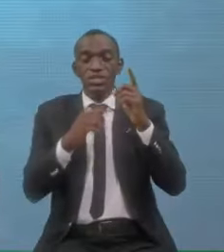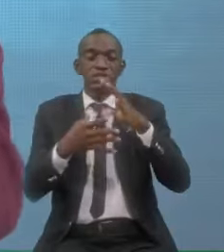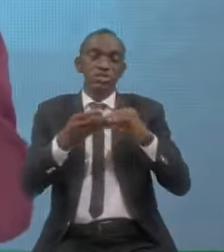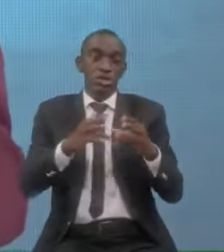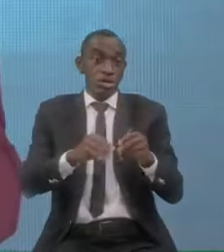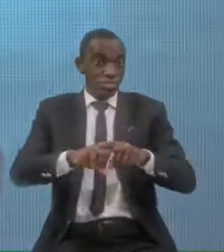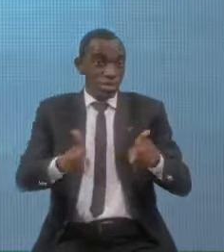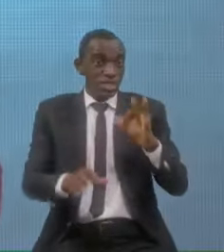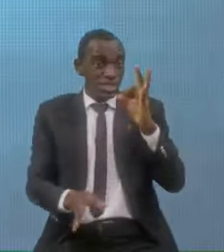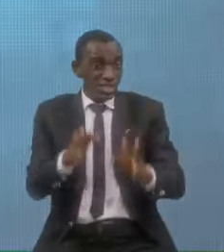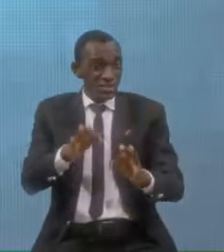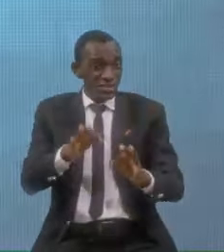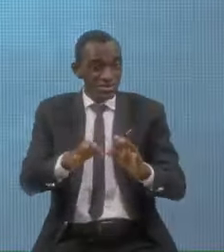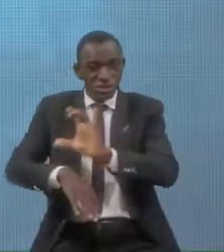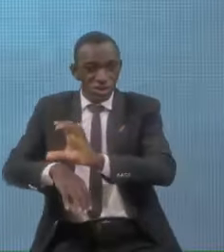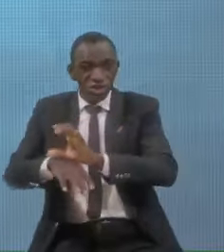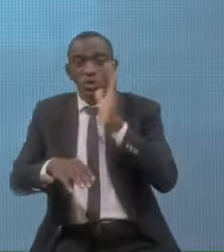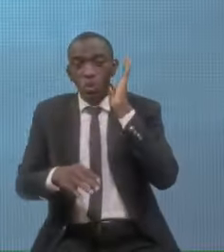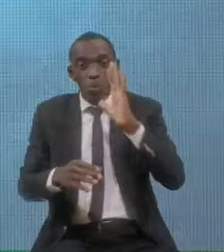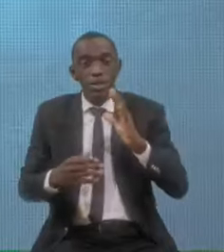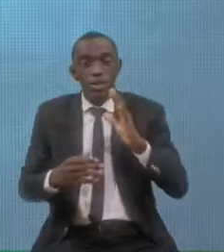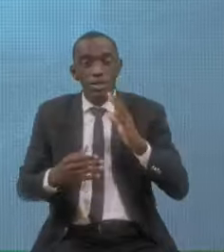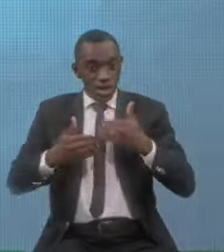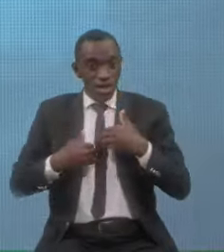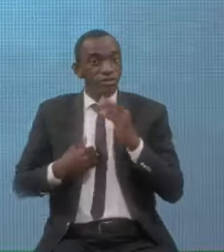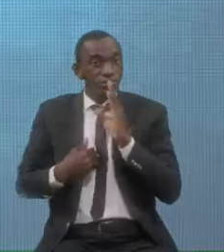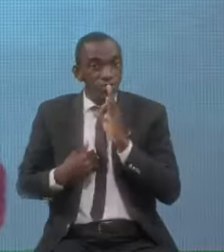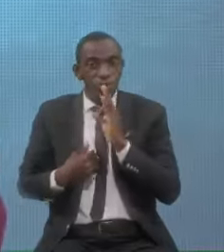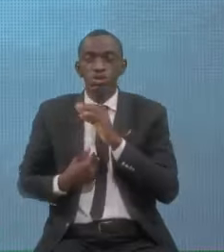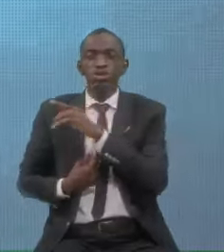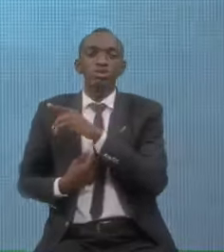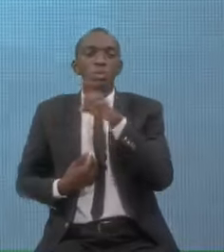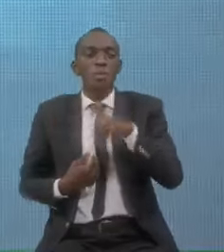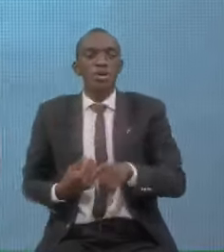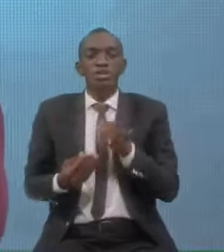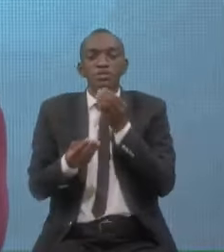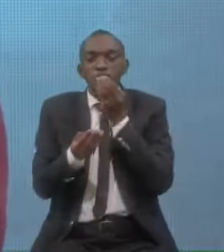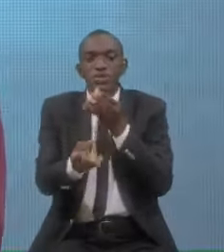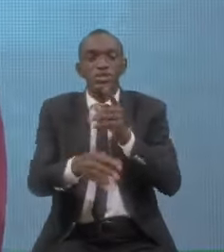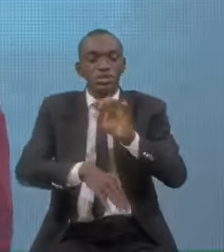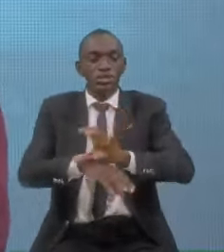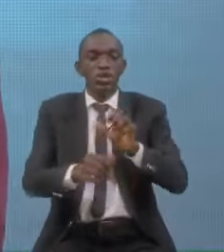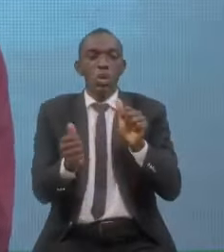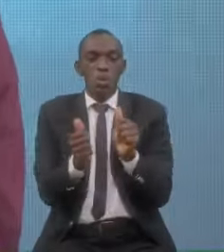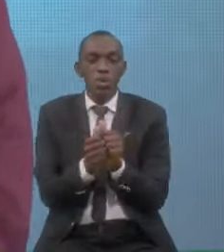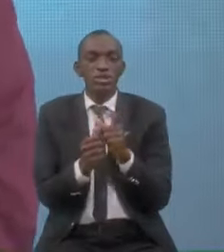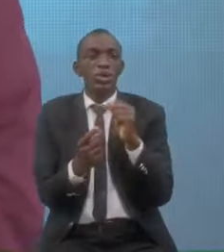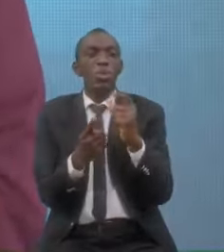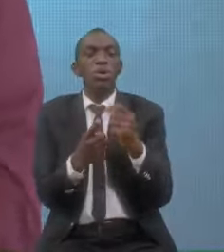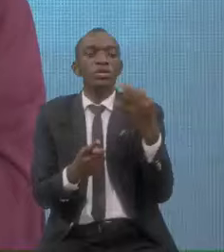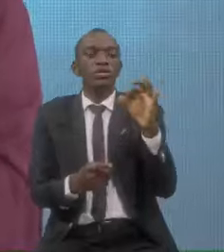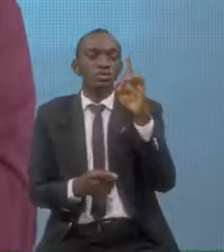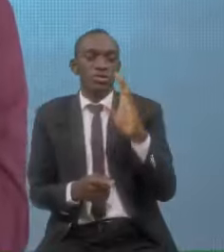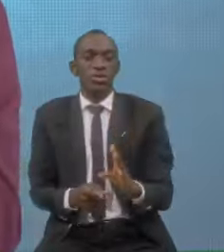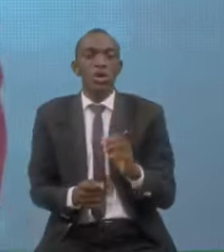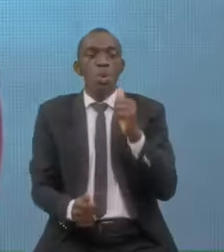of God with the word of God, which he has purchased with his own blood.